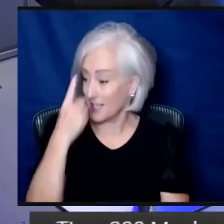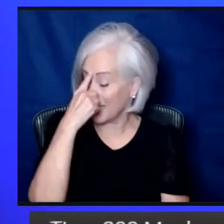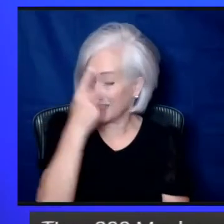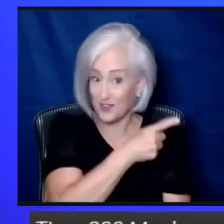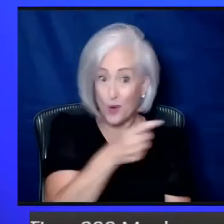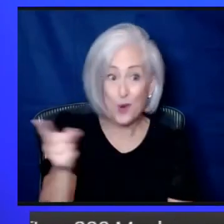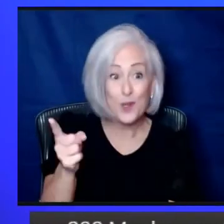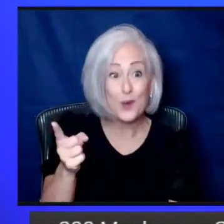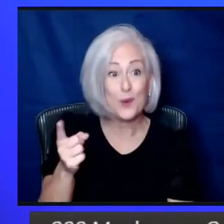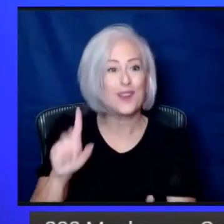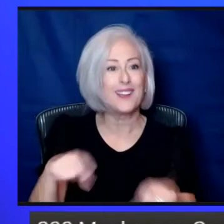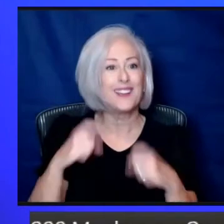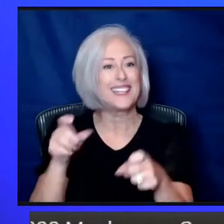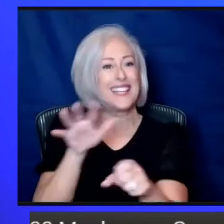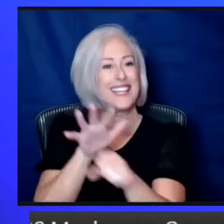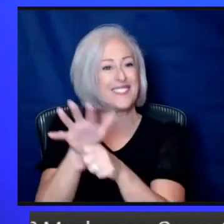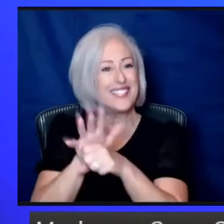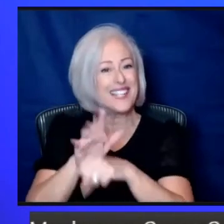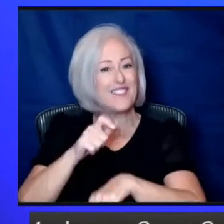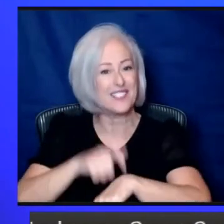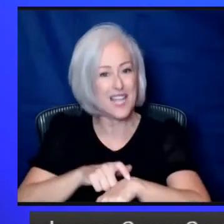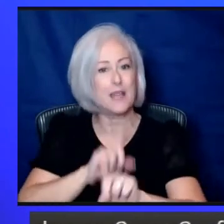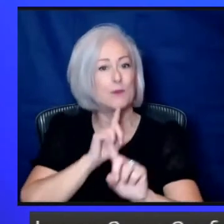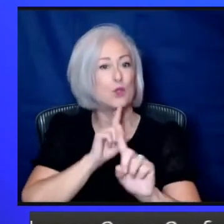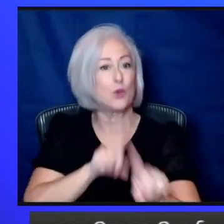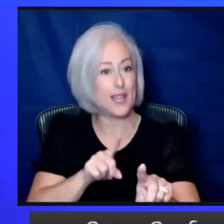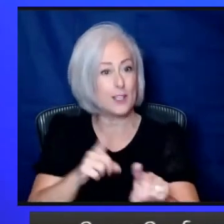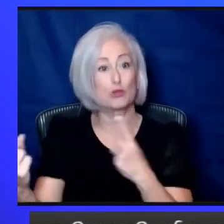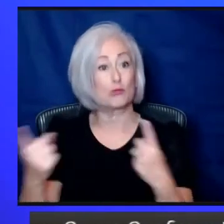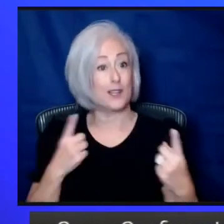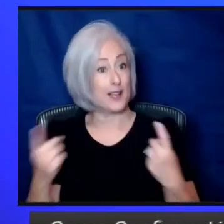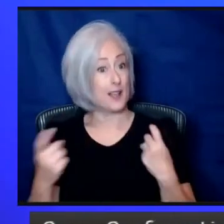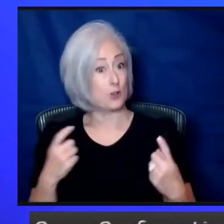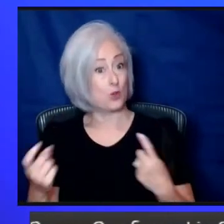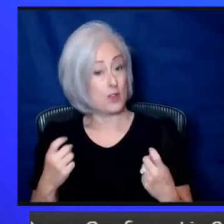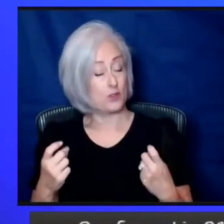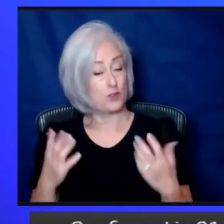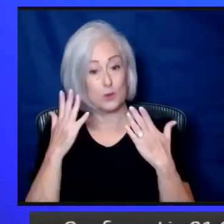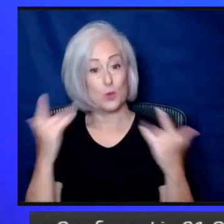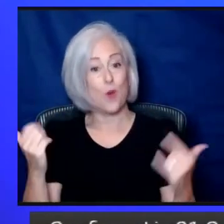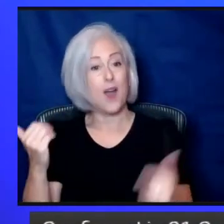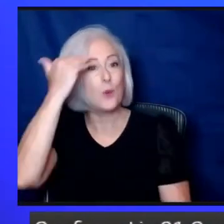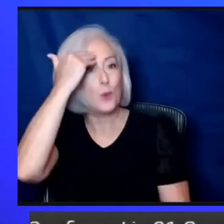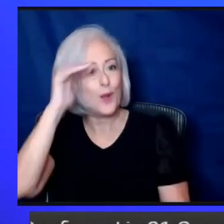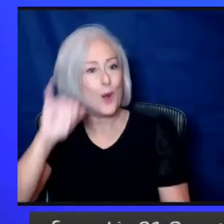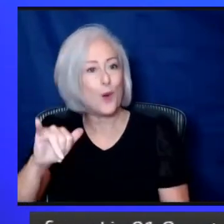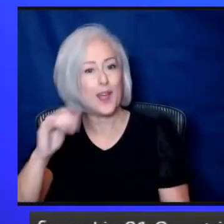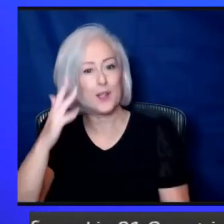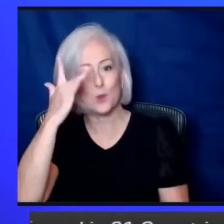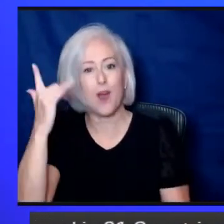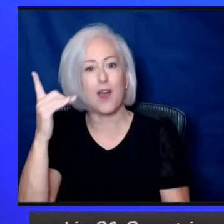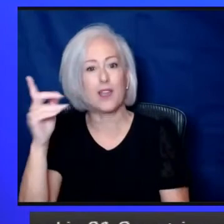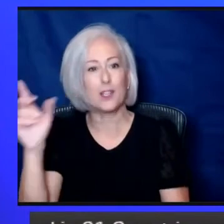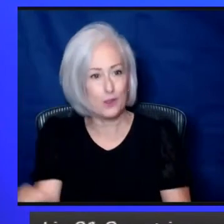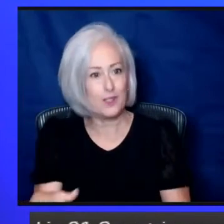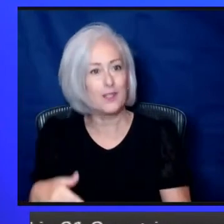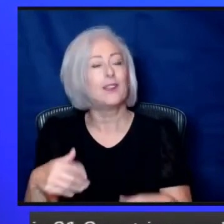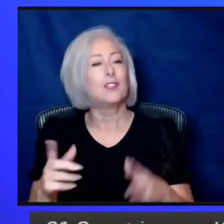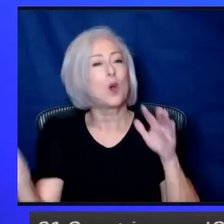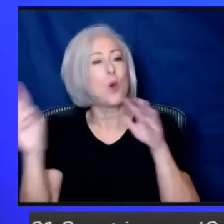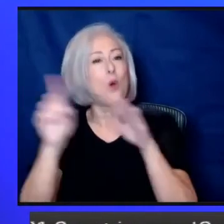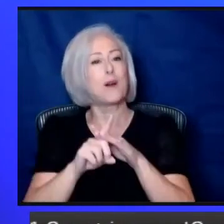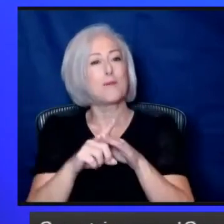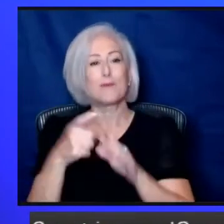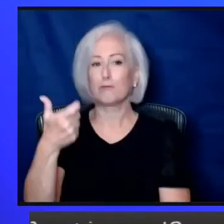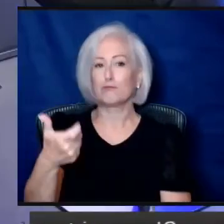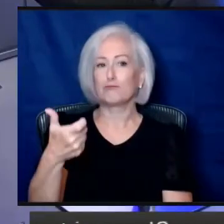to answer and ask questions because we know that's what brings you back every day, and we so appreciate it. We so